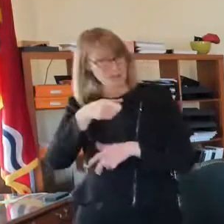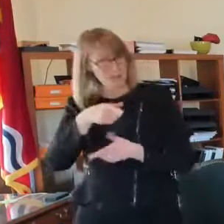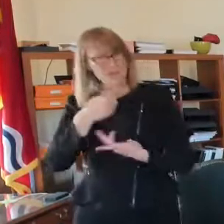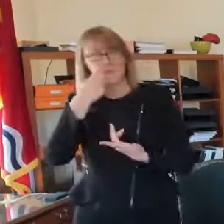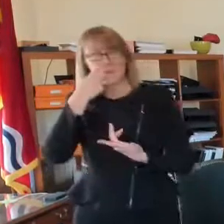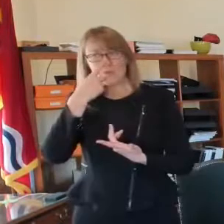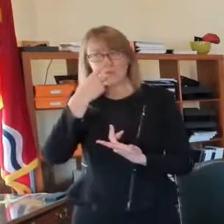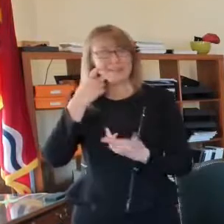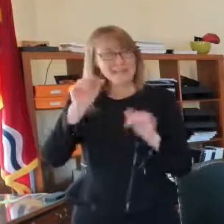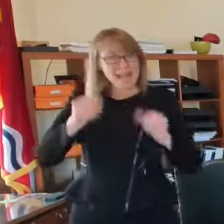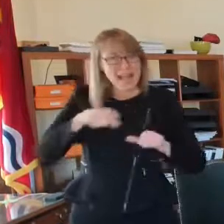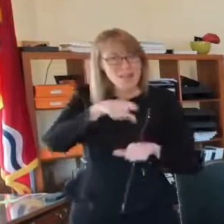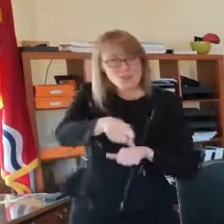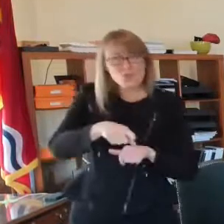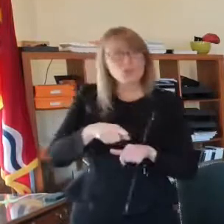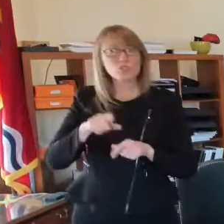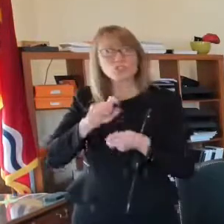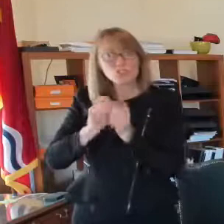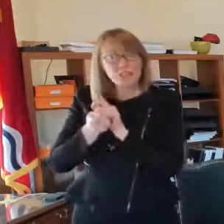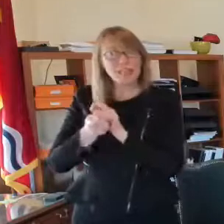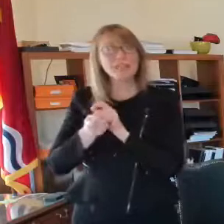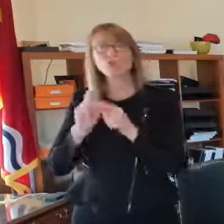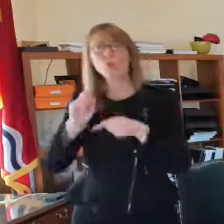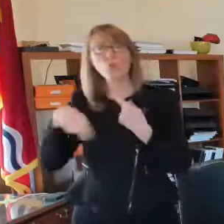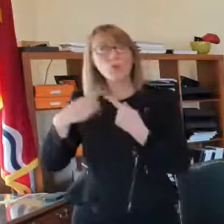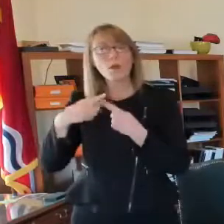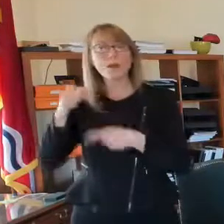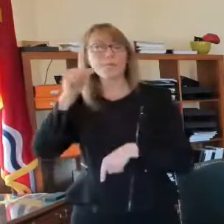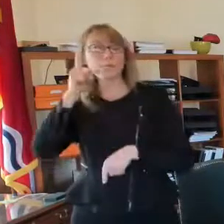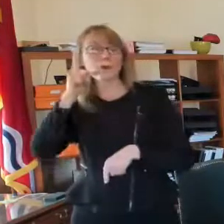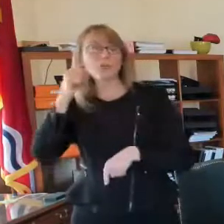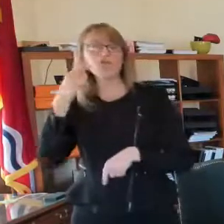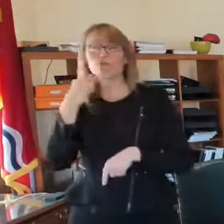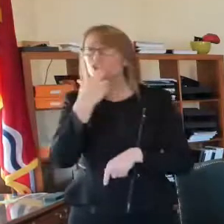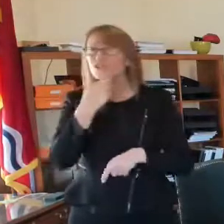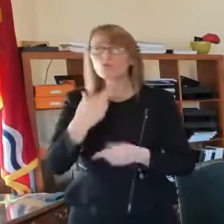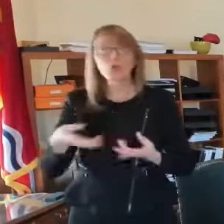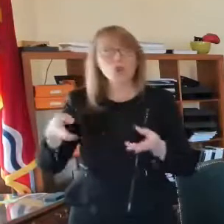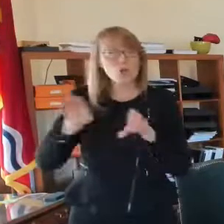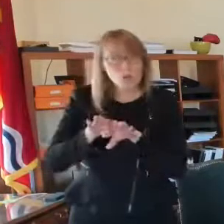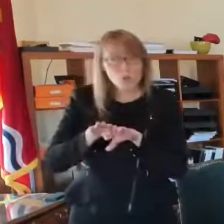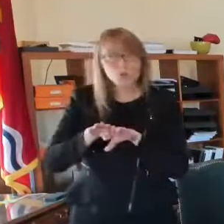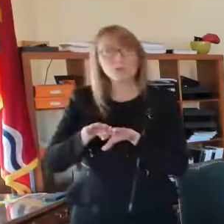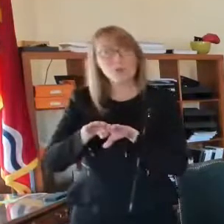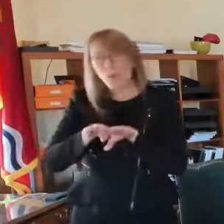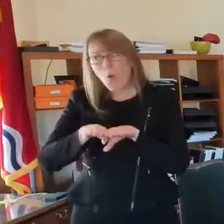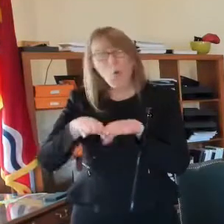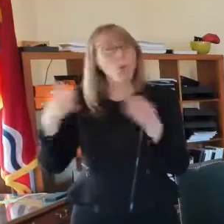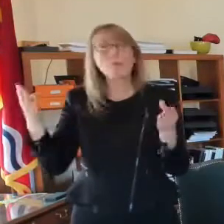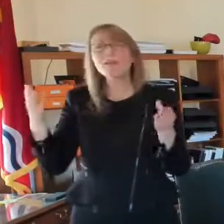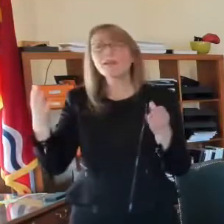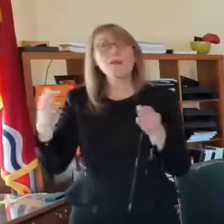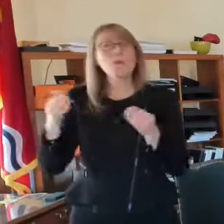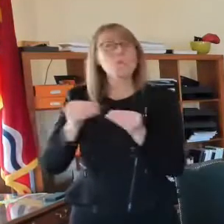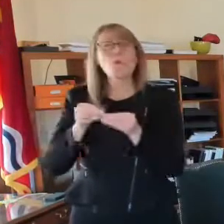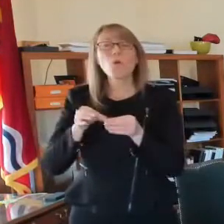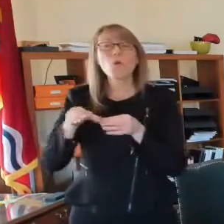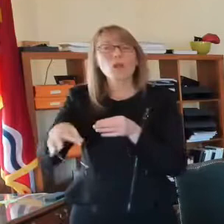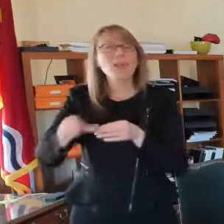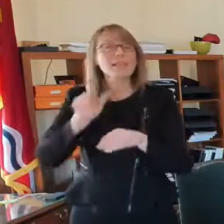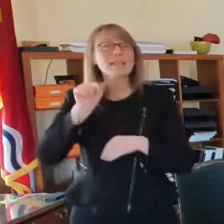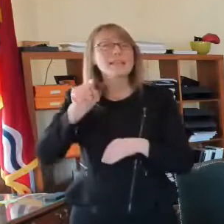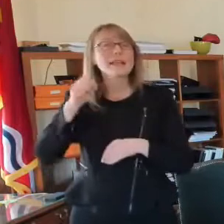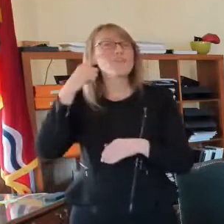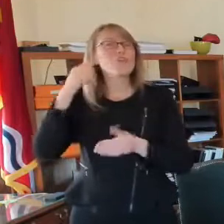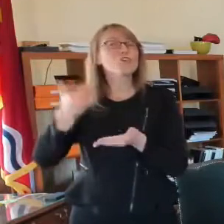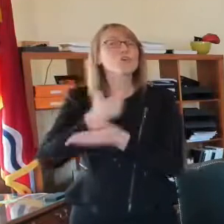restaurant closing time, which, as you know, is now 11 p.m. Will you be able to lift it for New Year's Eve?